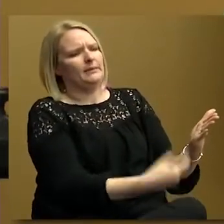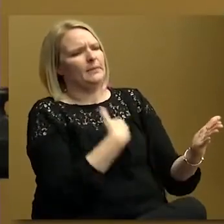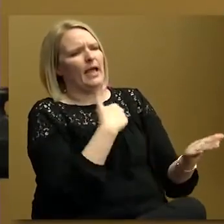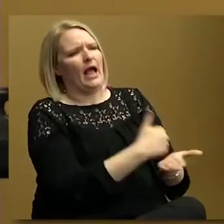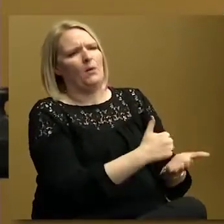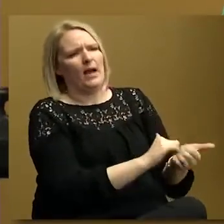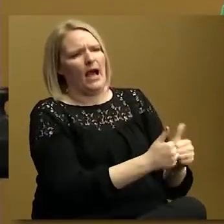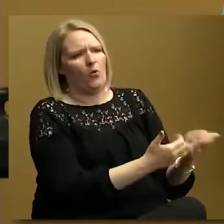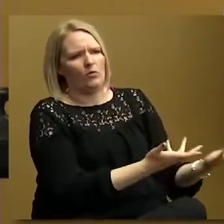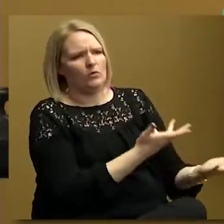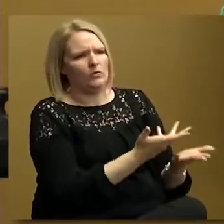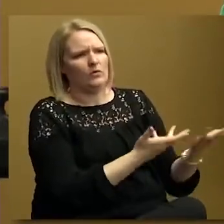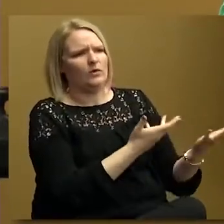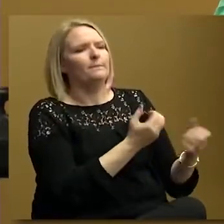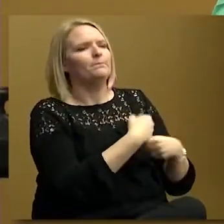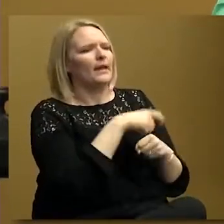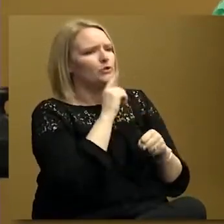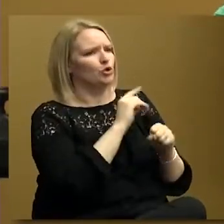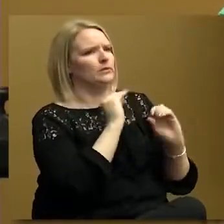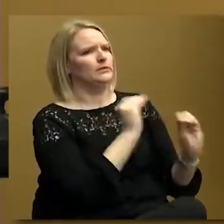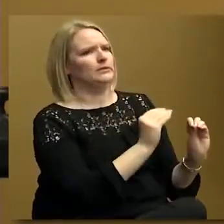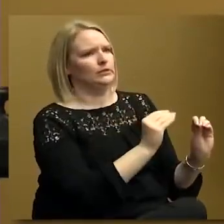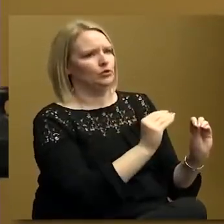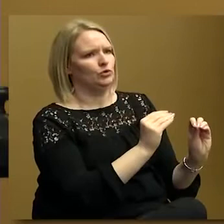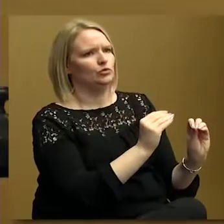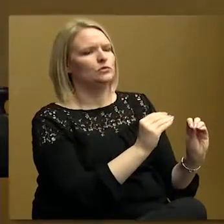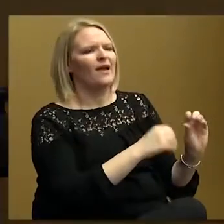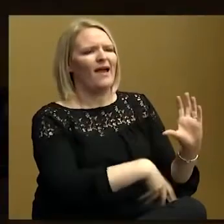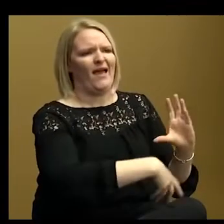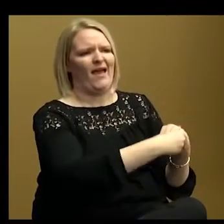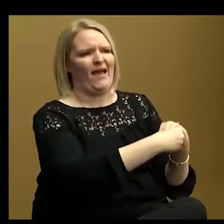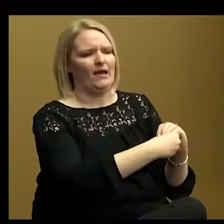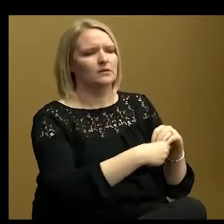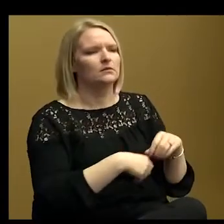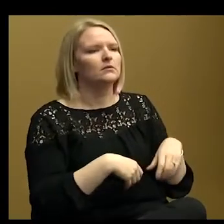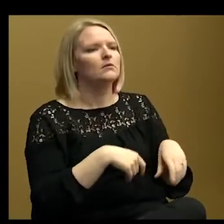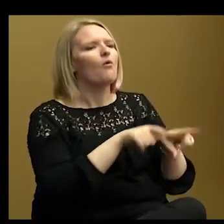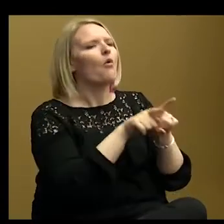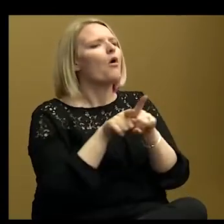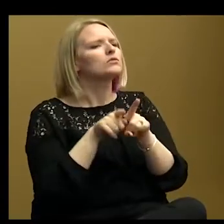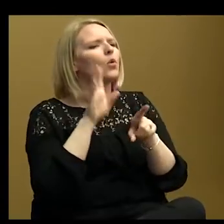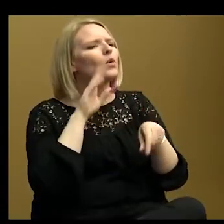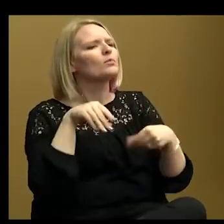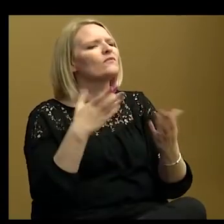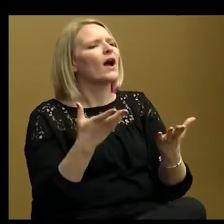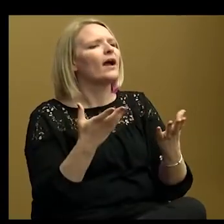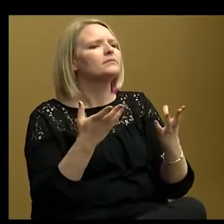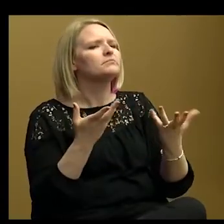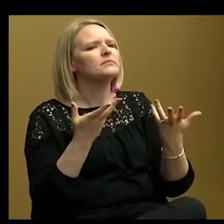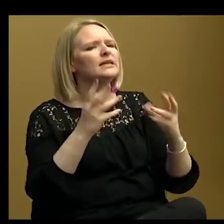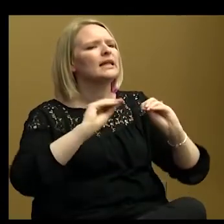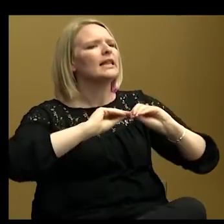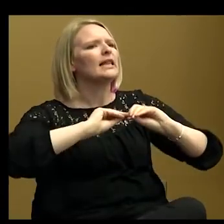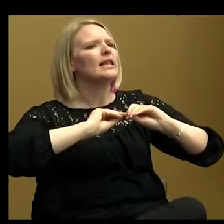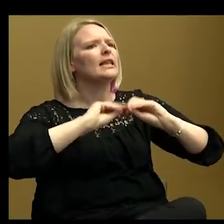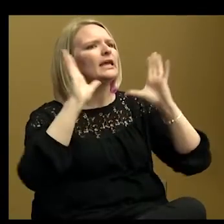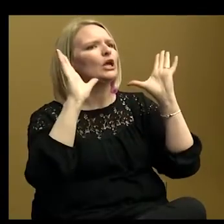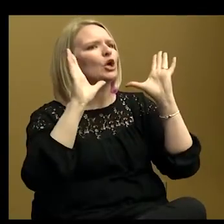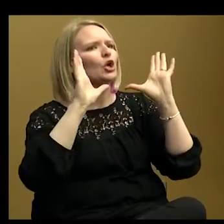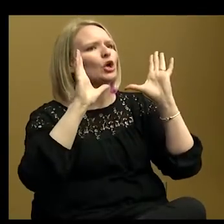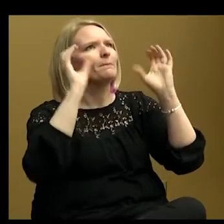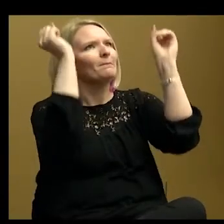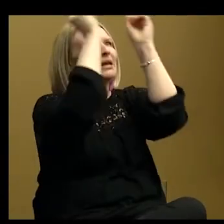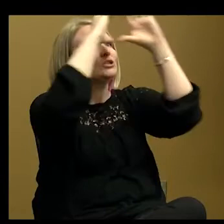in and make sure that they have. Then it also gives just a clear, beautiful